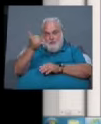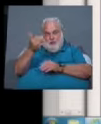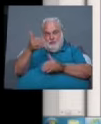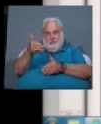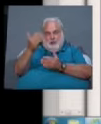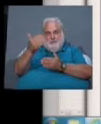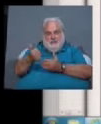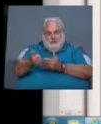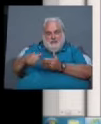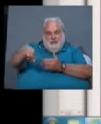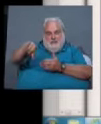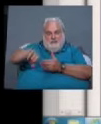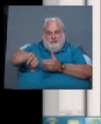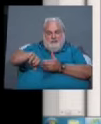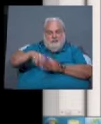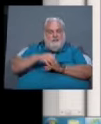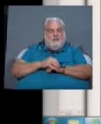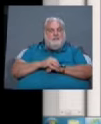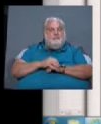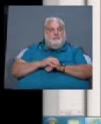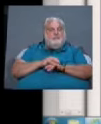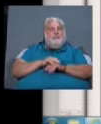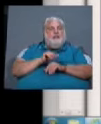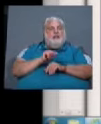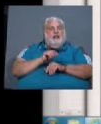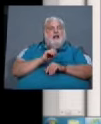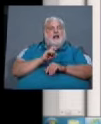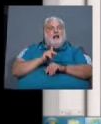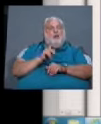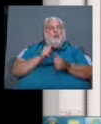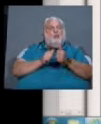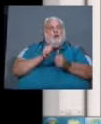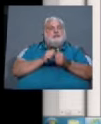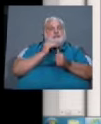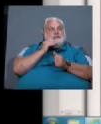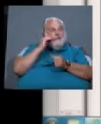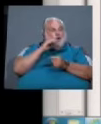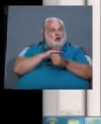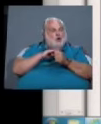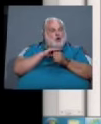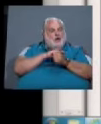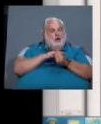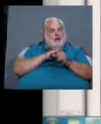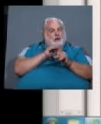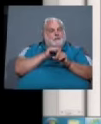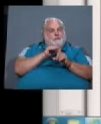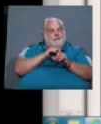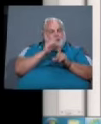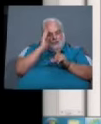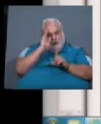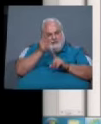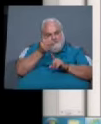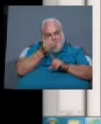denial. Tony, which neighborhood associations have been notified about this?